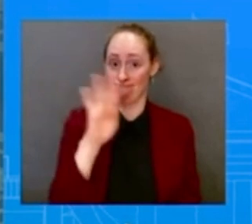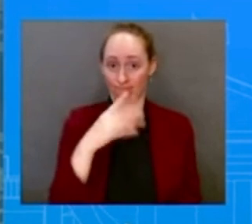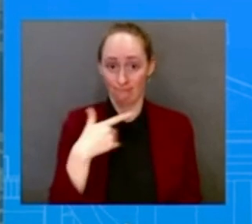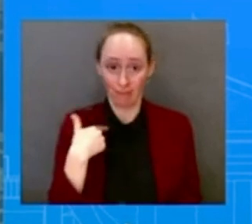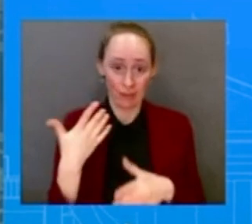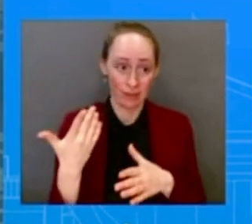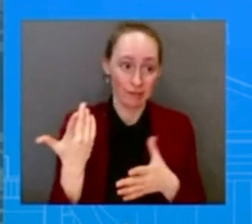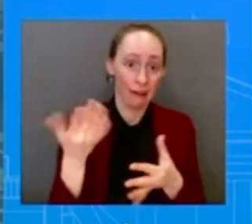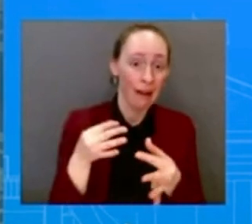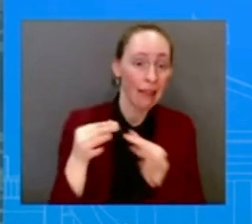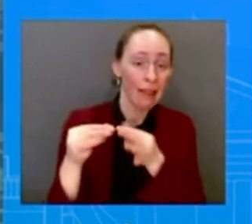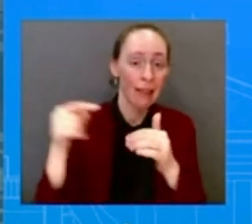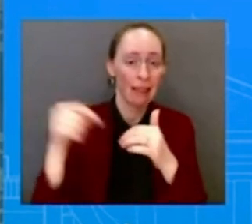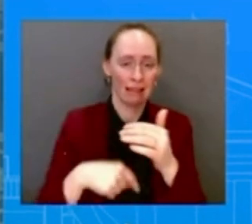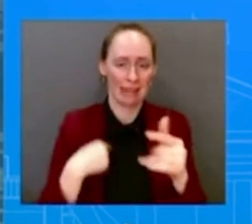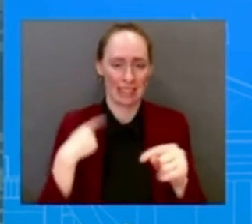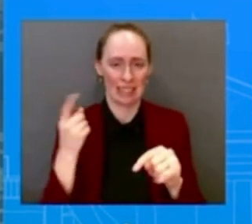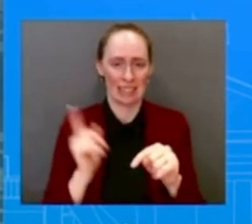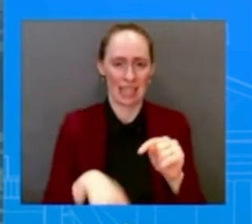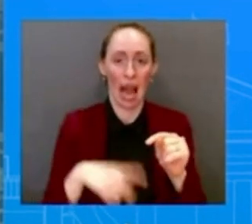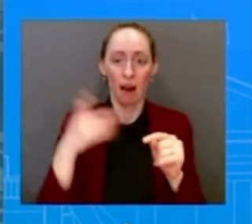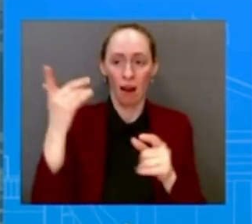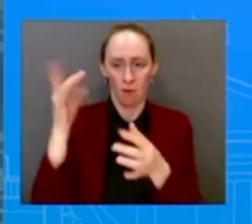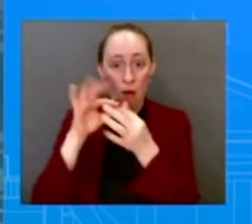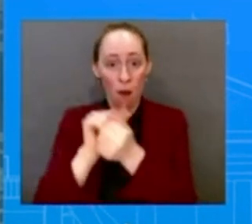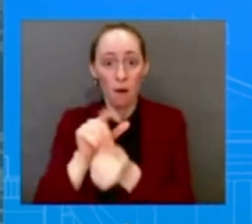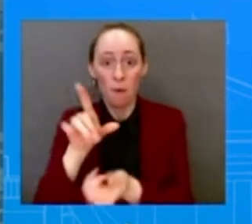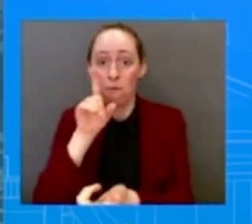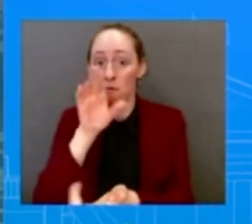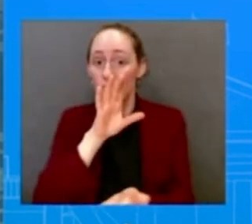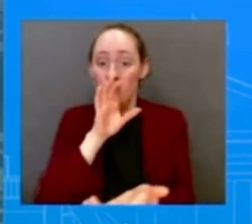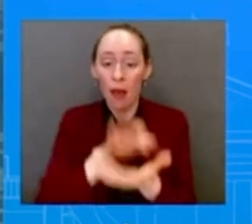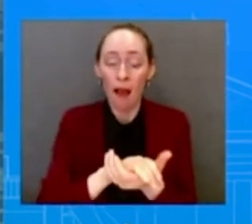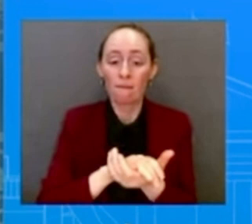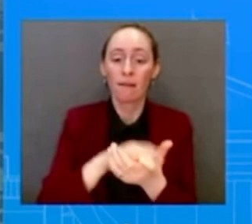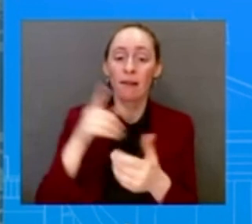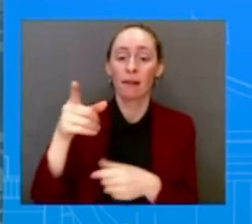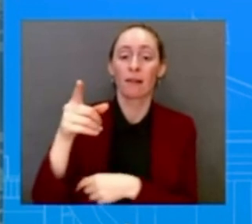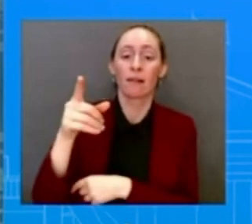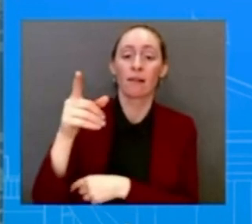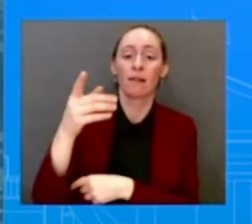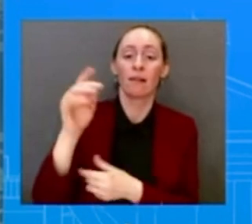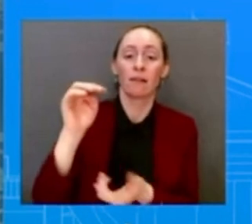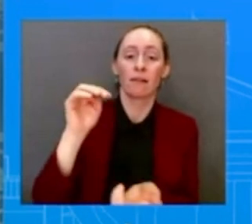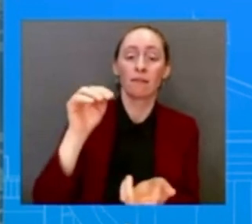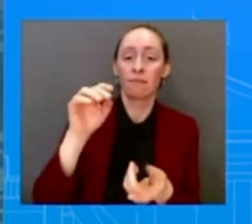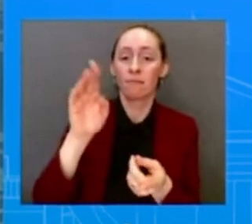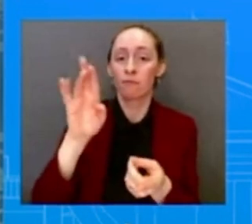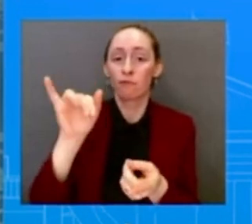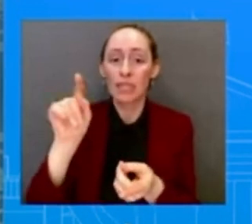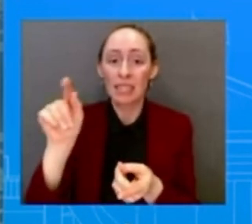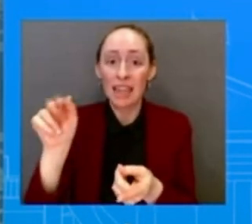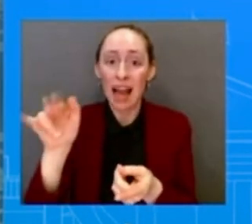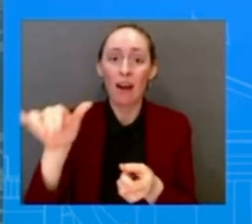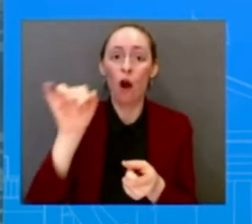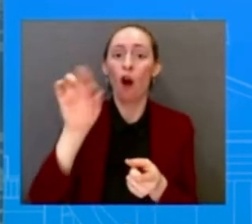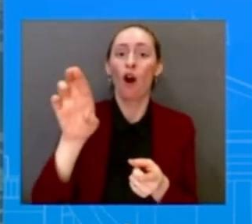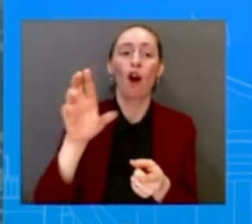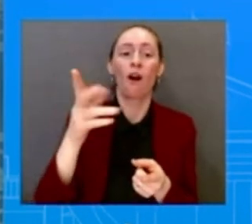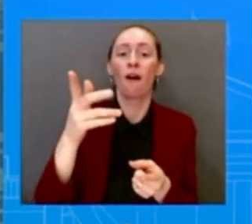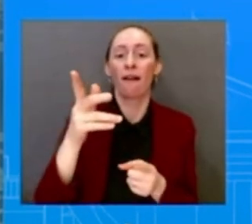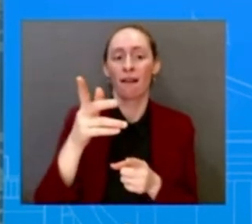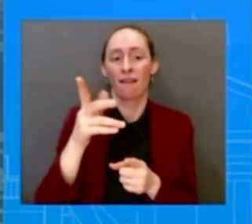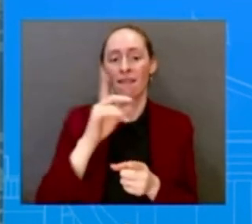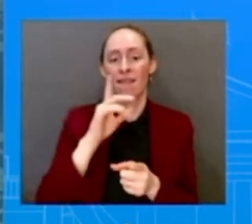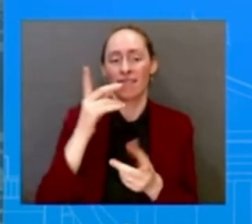Minister Kishida. But he's well aware of it, he's tracking it, and so is the National Security Team. Thank you, Karine. Admiral, over here, I